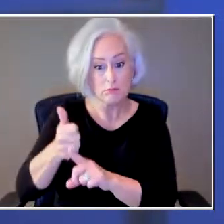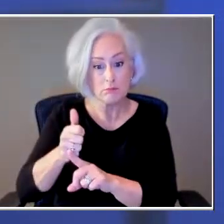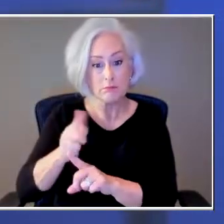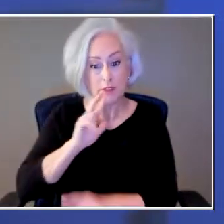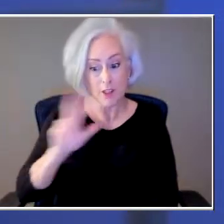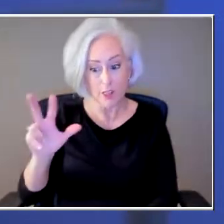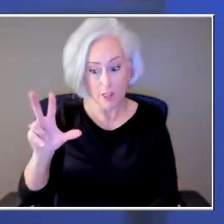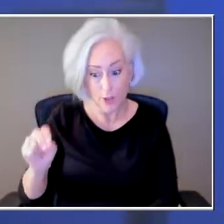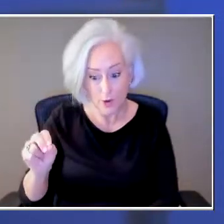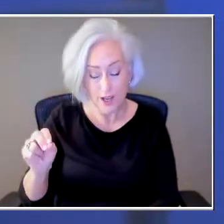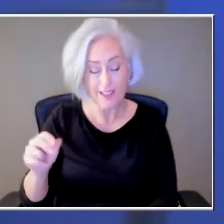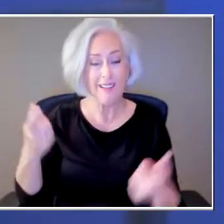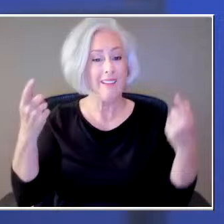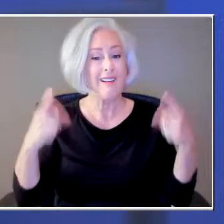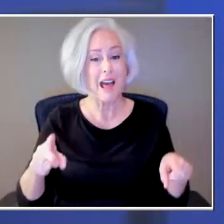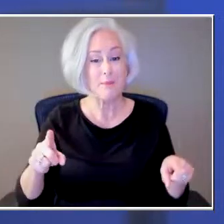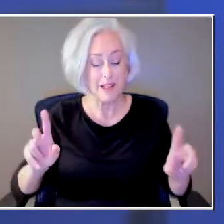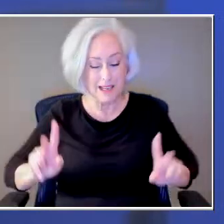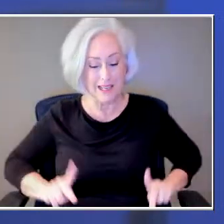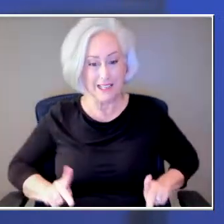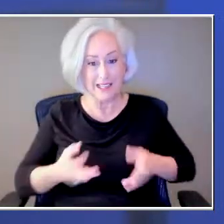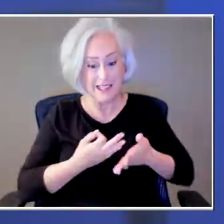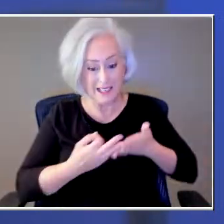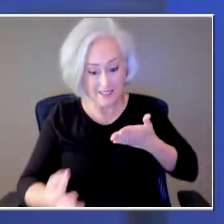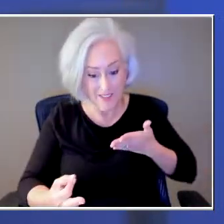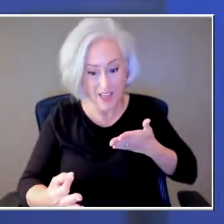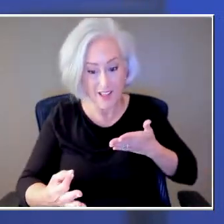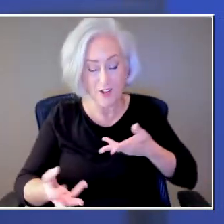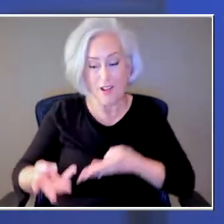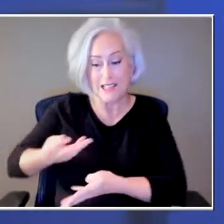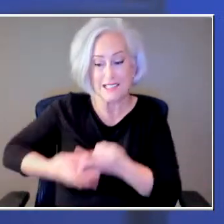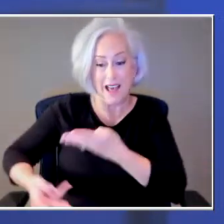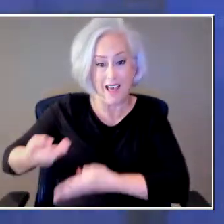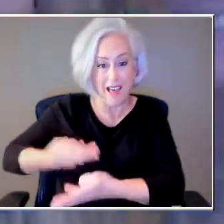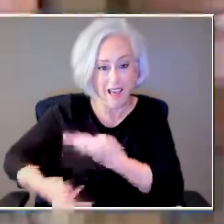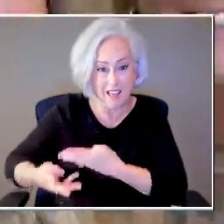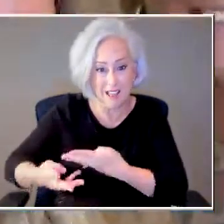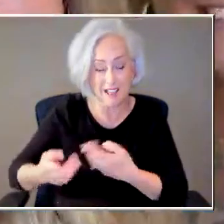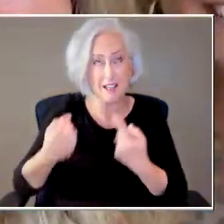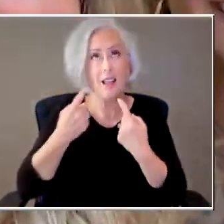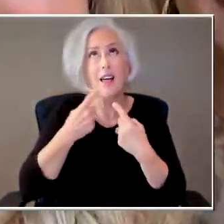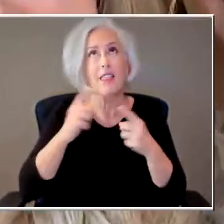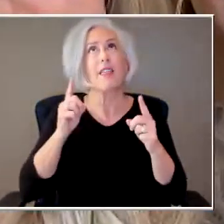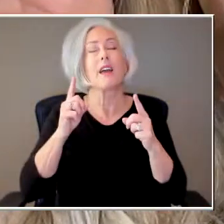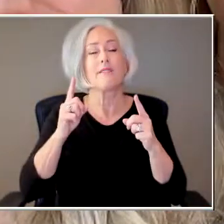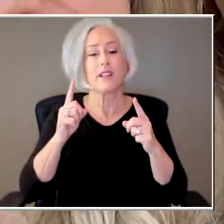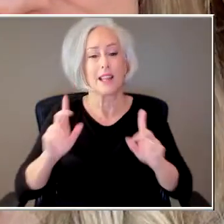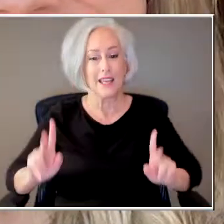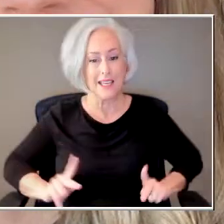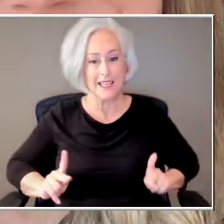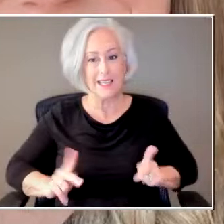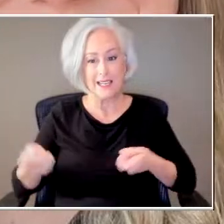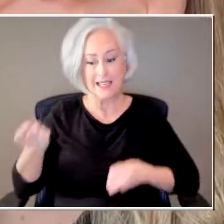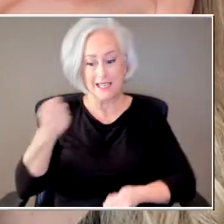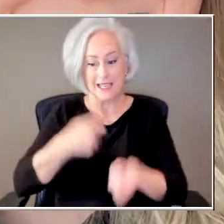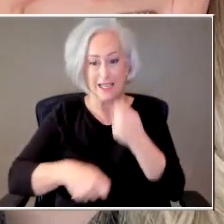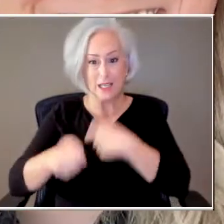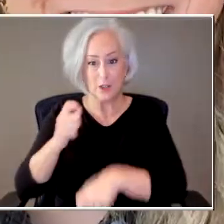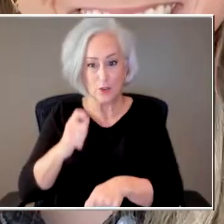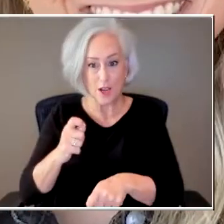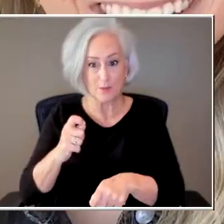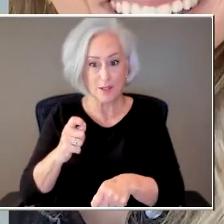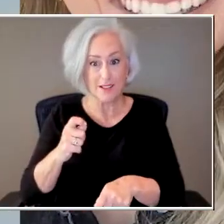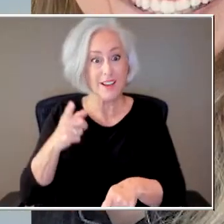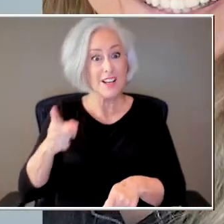kidney failure, dialysis, and thankfully, a kidney transplant. After such a rough road, she was finally starting a